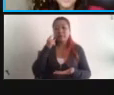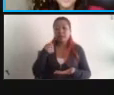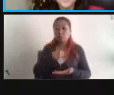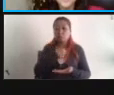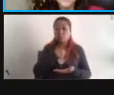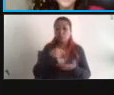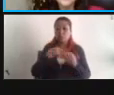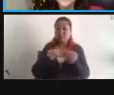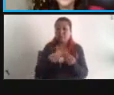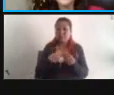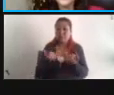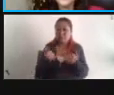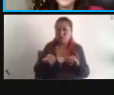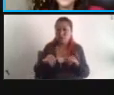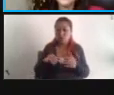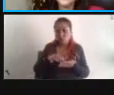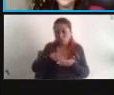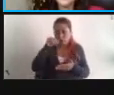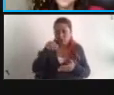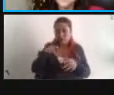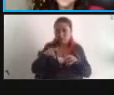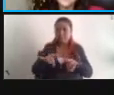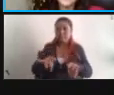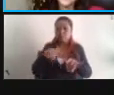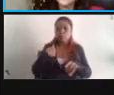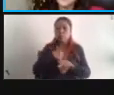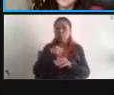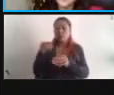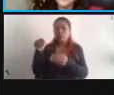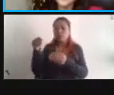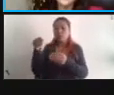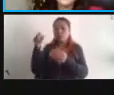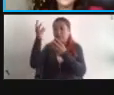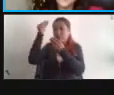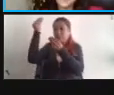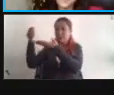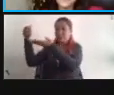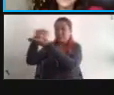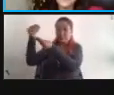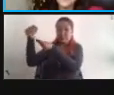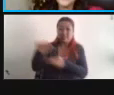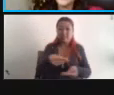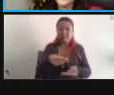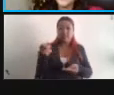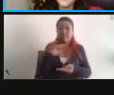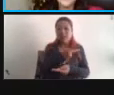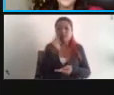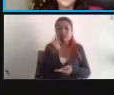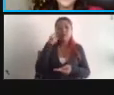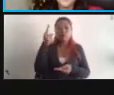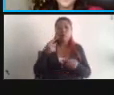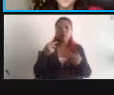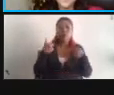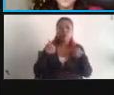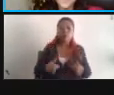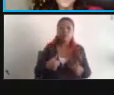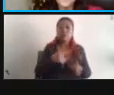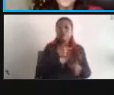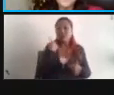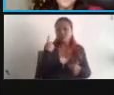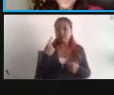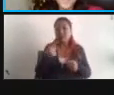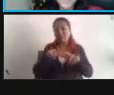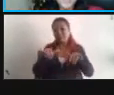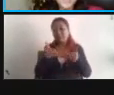each step along the way, and we're feeding that information back to inform not only the human system risks, but each of the other steps along the